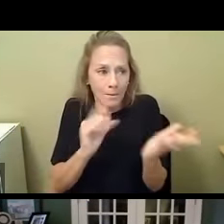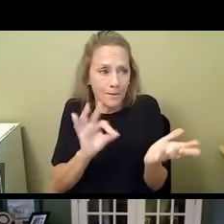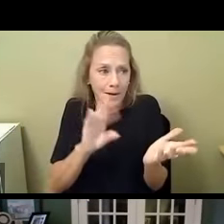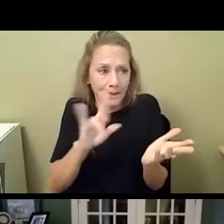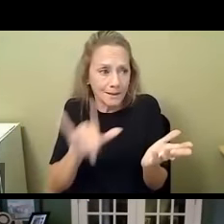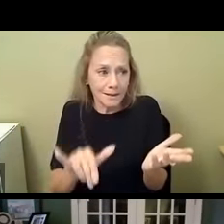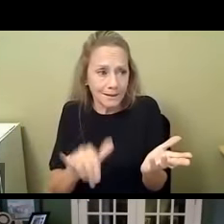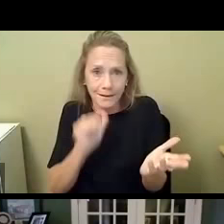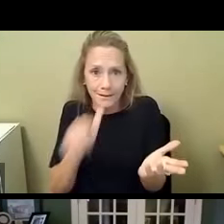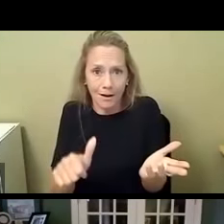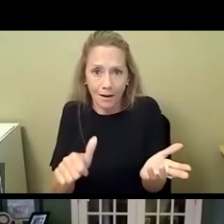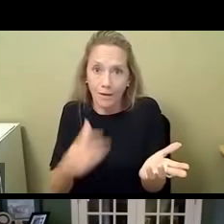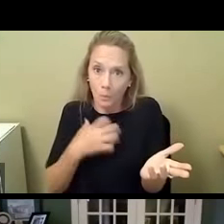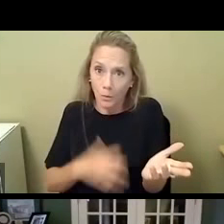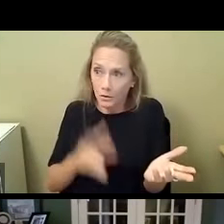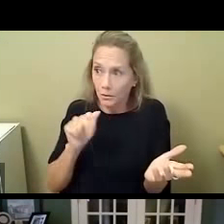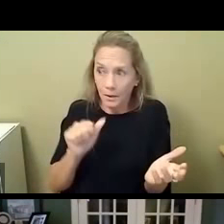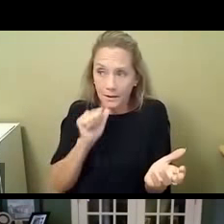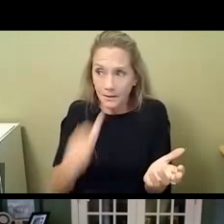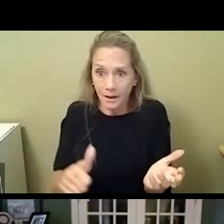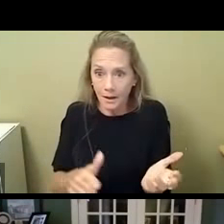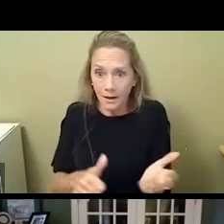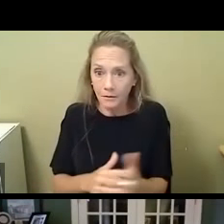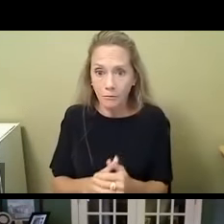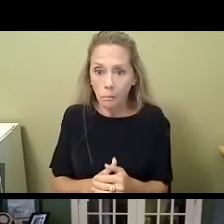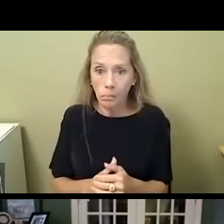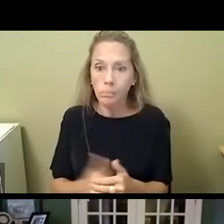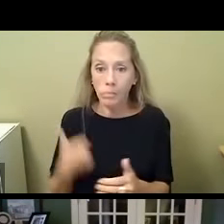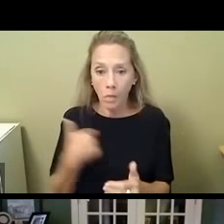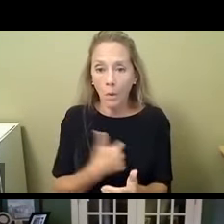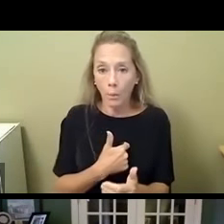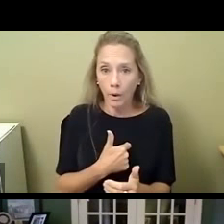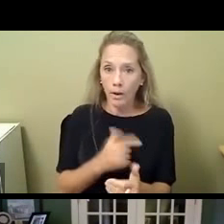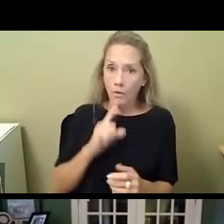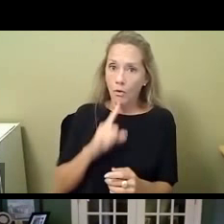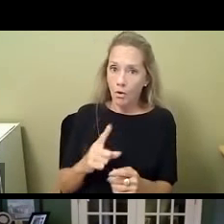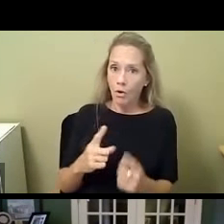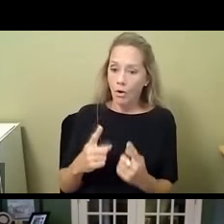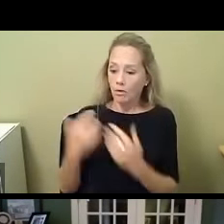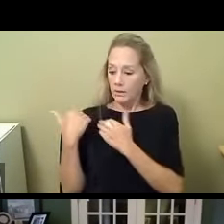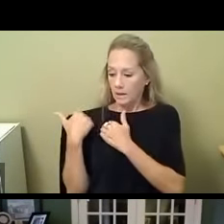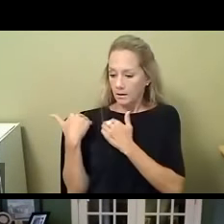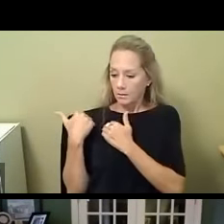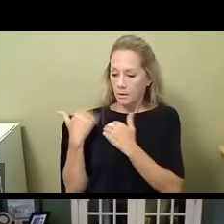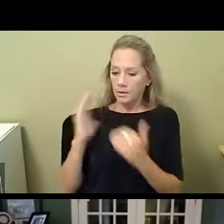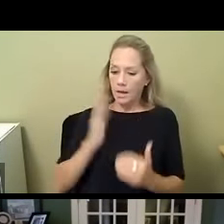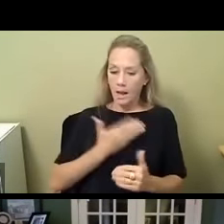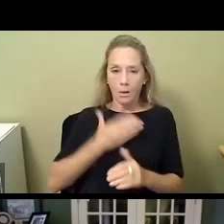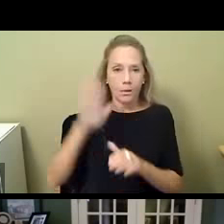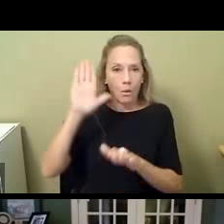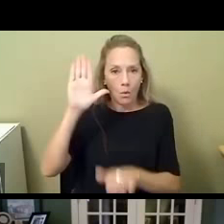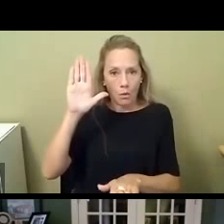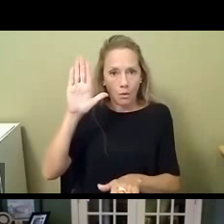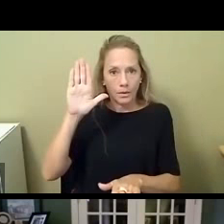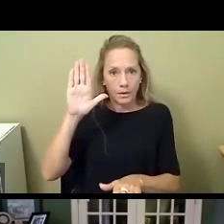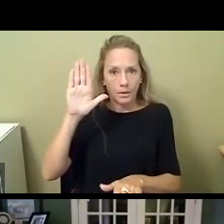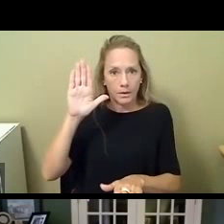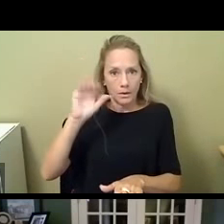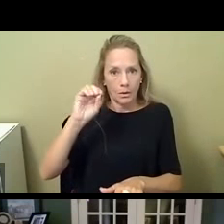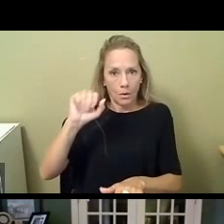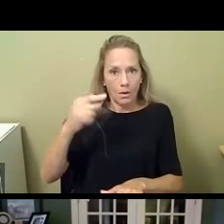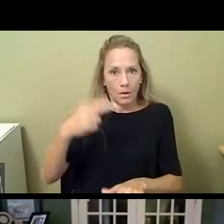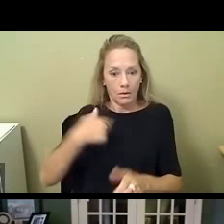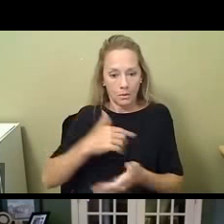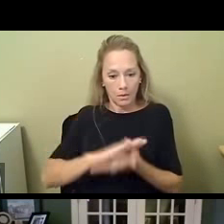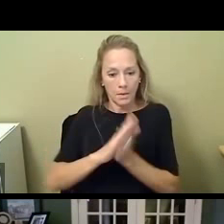was. But none of it is. We are held accountable. We're held accountable to our oaths that each of us took when